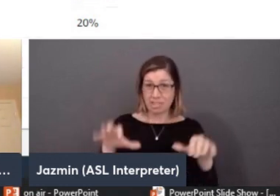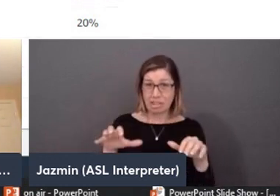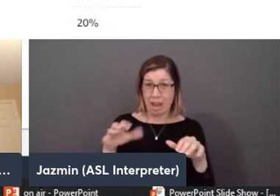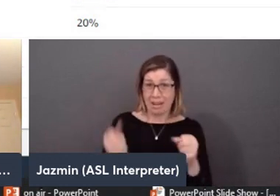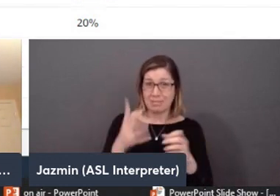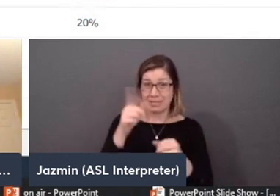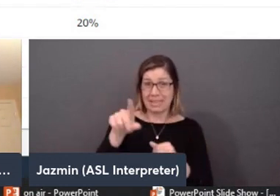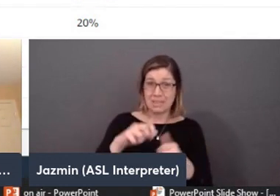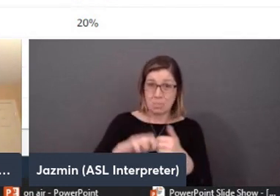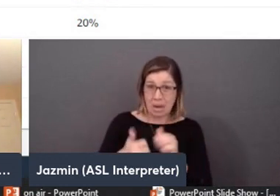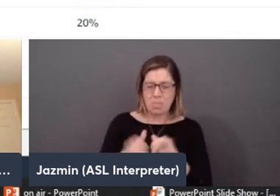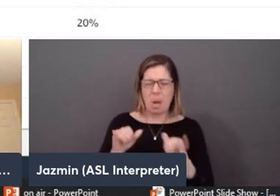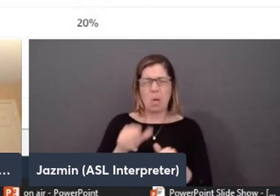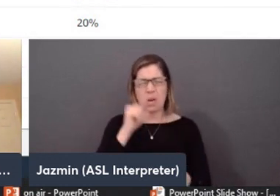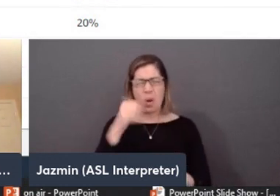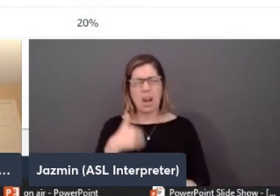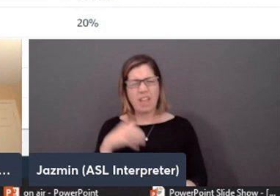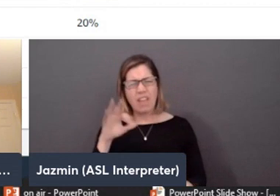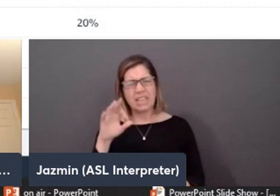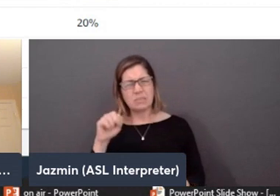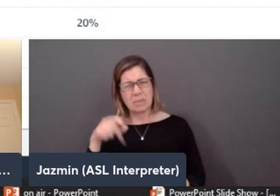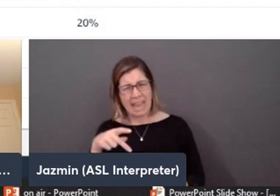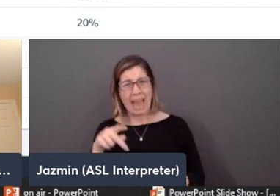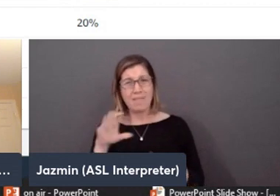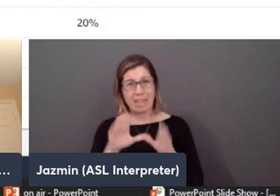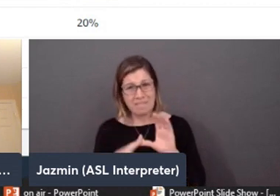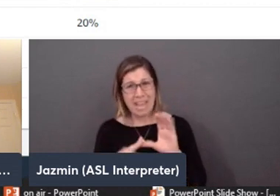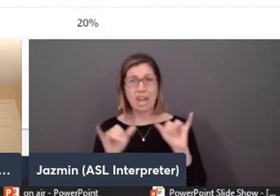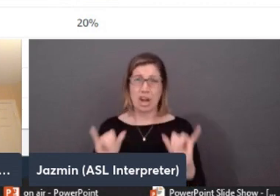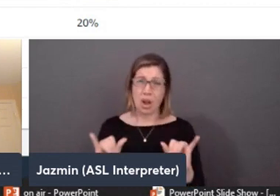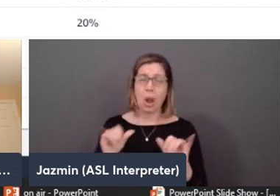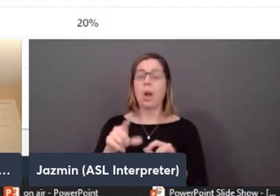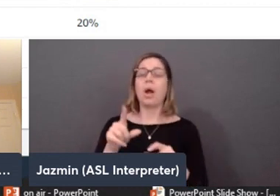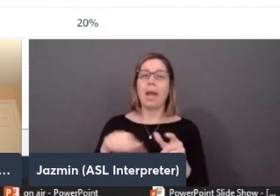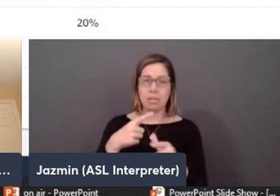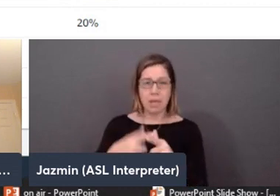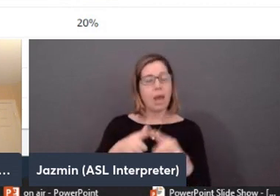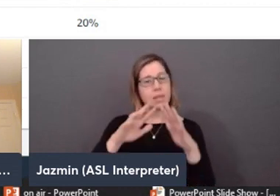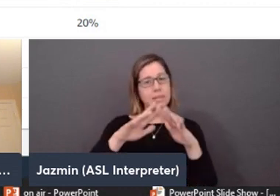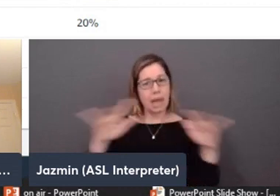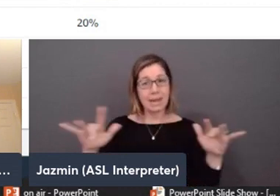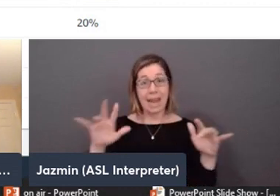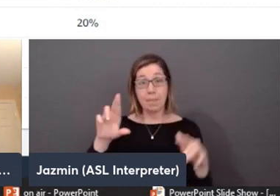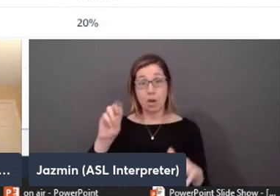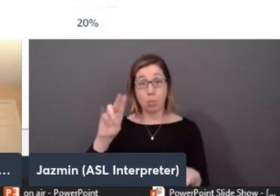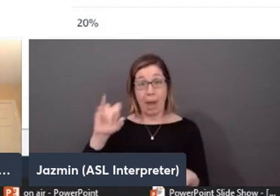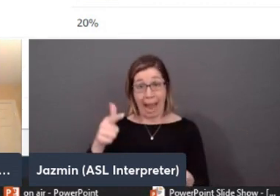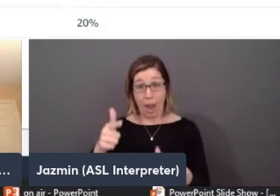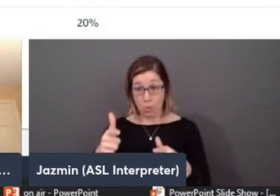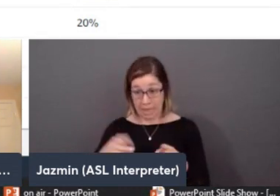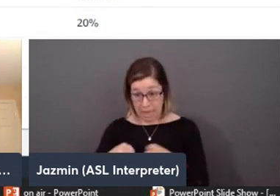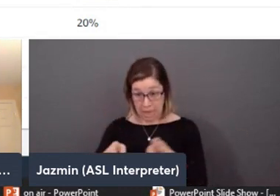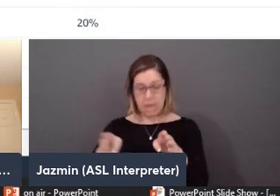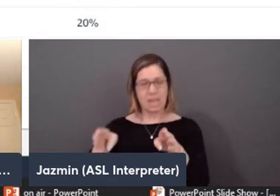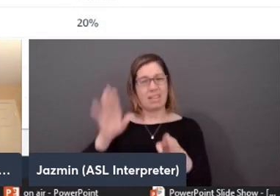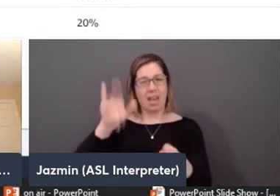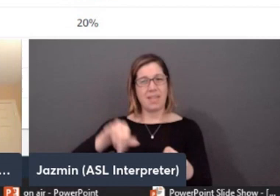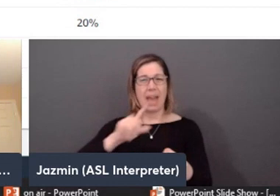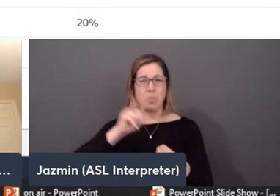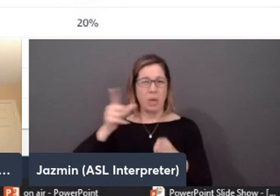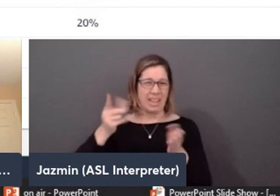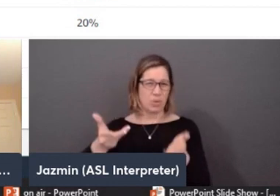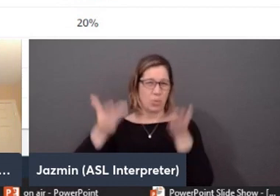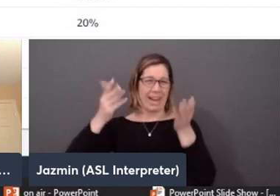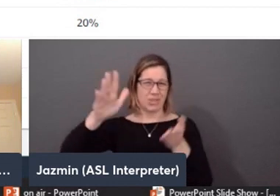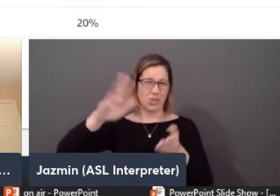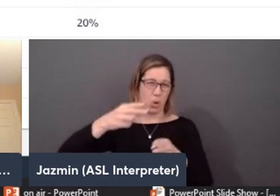SPF configured, all kinds of things. And then the dynamic routing obviously just lifts up your reputation across the board. We've